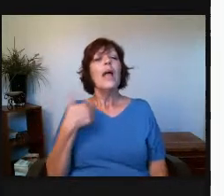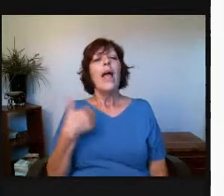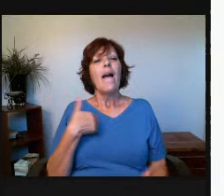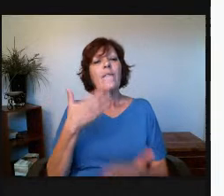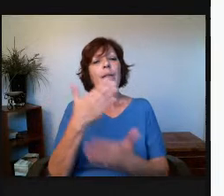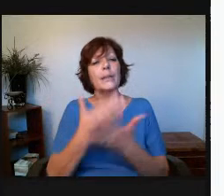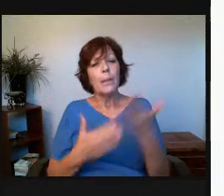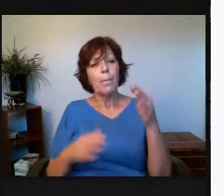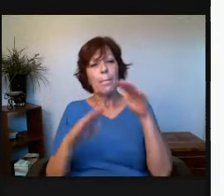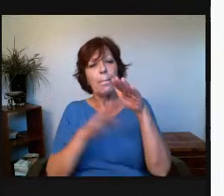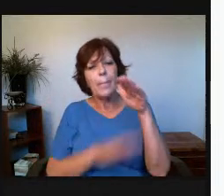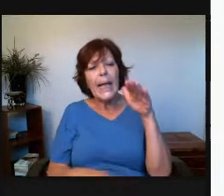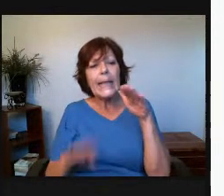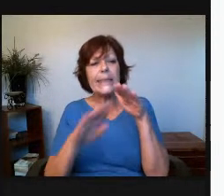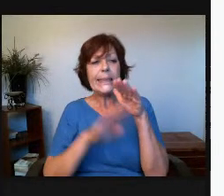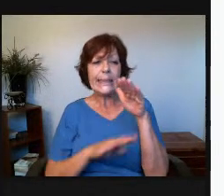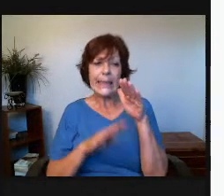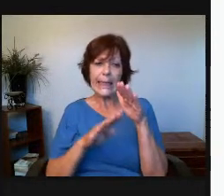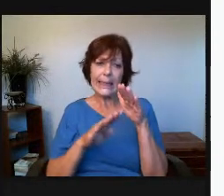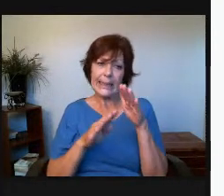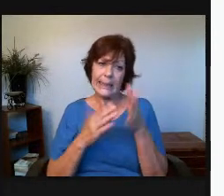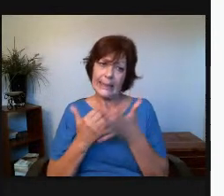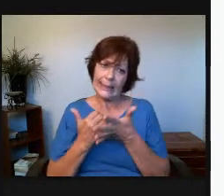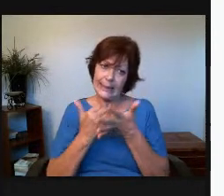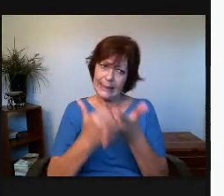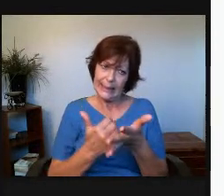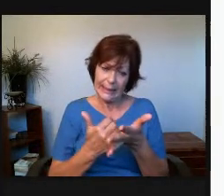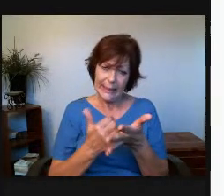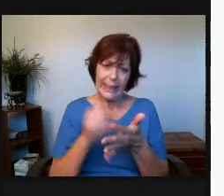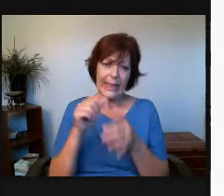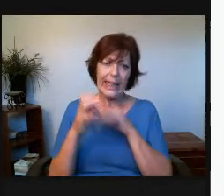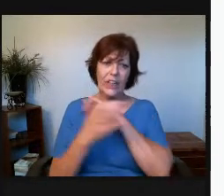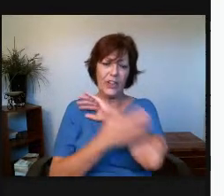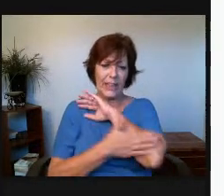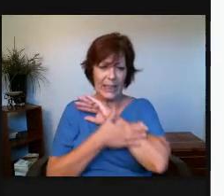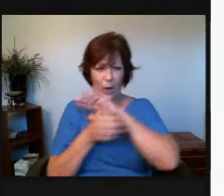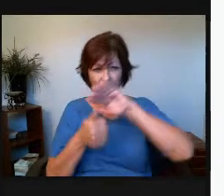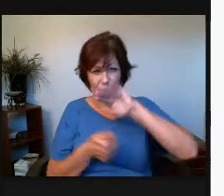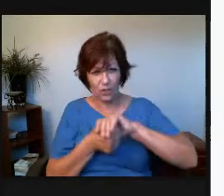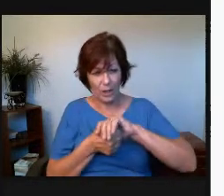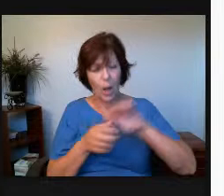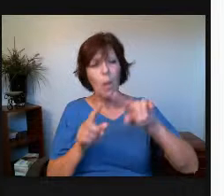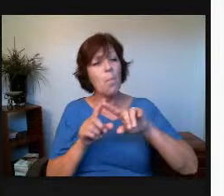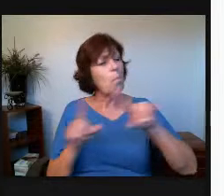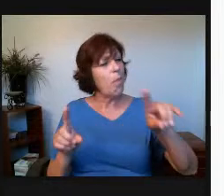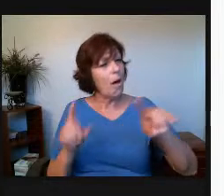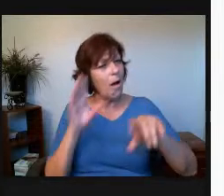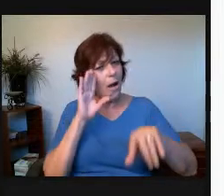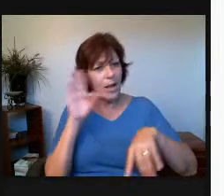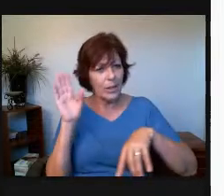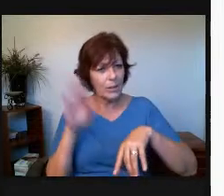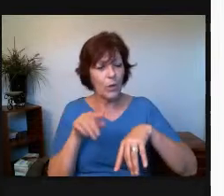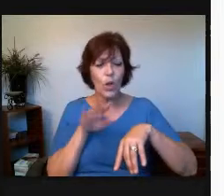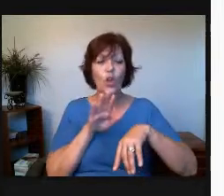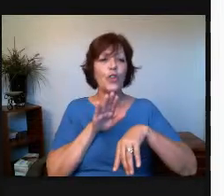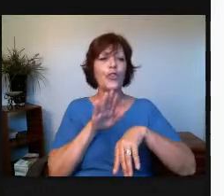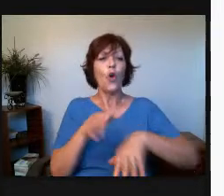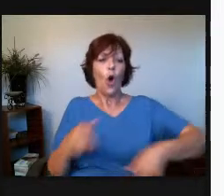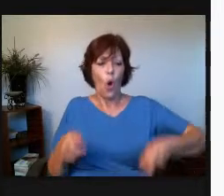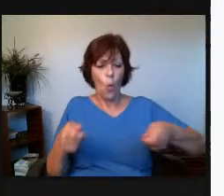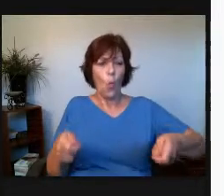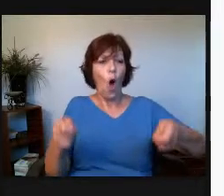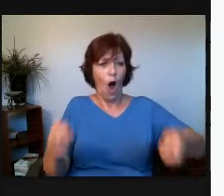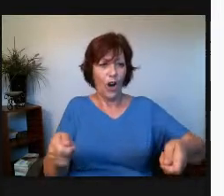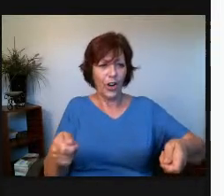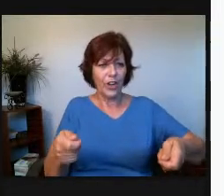basic assistive devices in the shelters in Erie County, but as you all know, your walker is the one